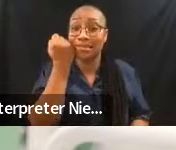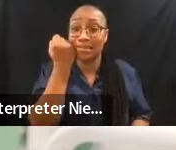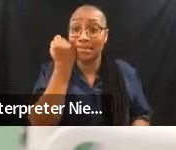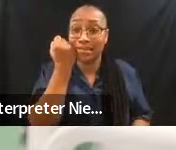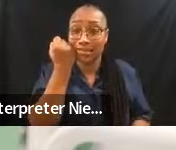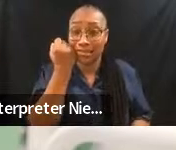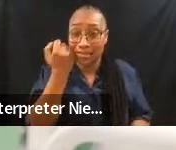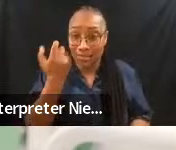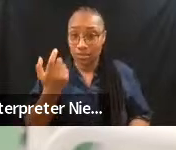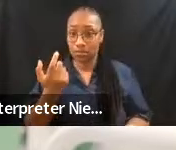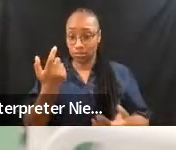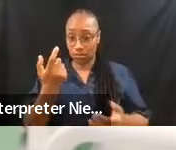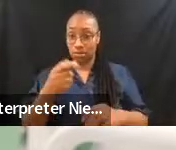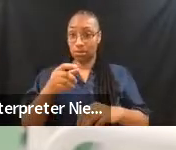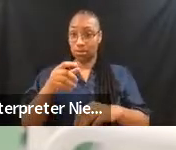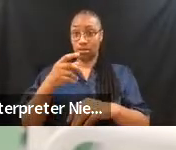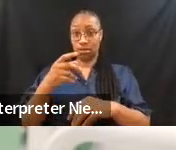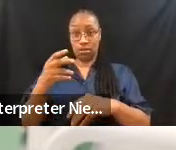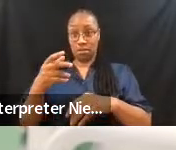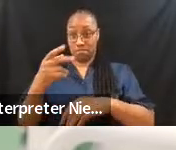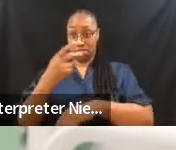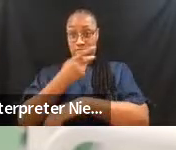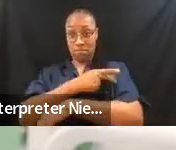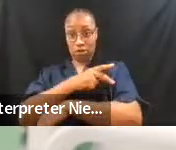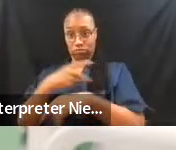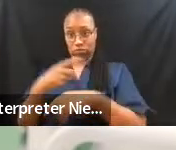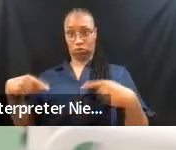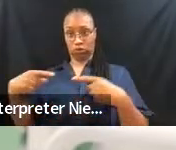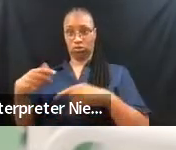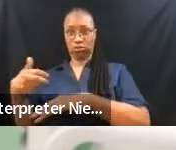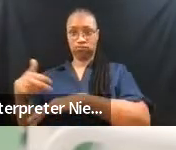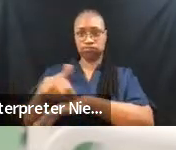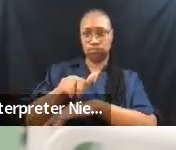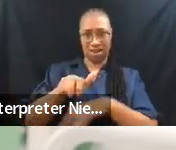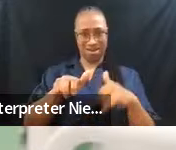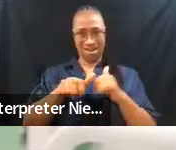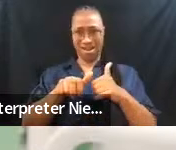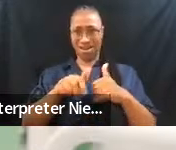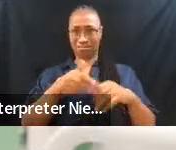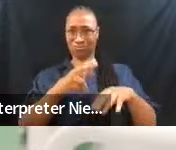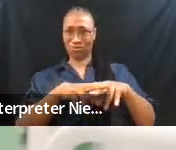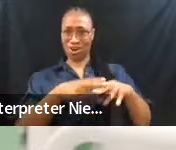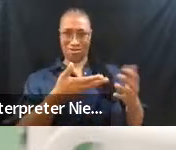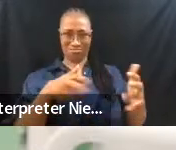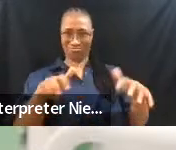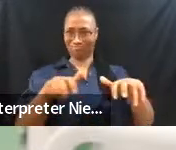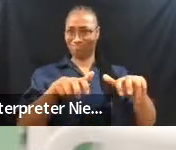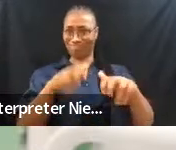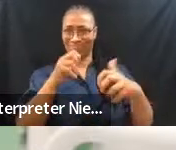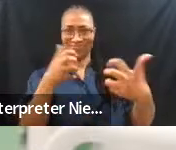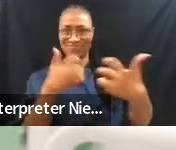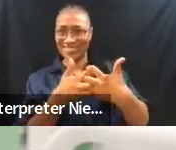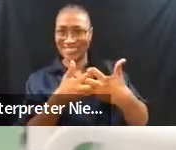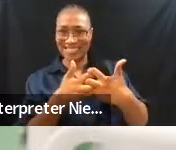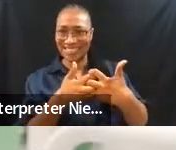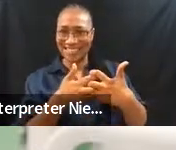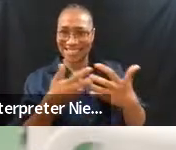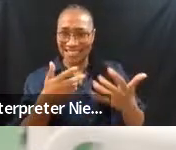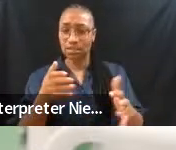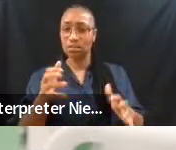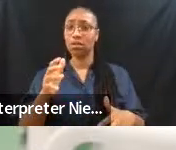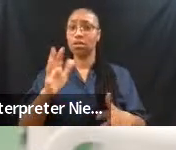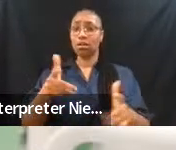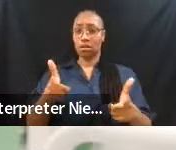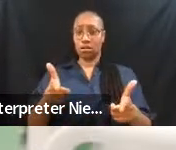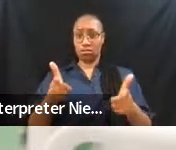wheelchairs. If you do not have a wheelchair that tilts or reclines, and the majority of wheelchair users do not,